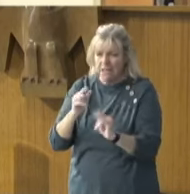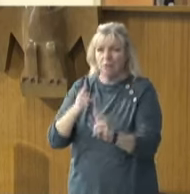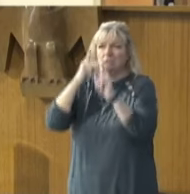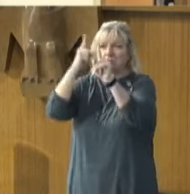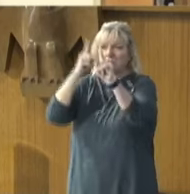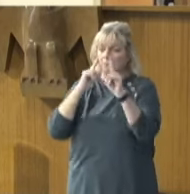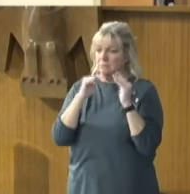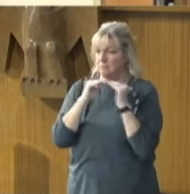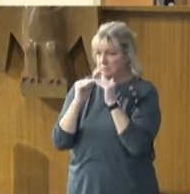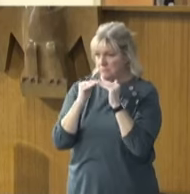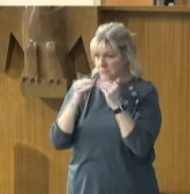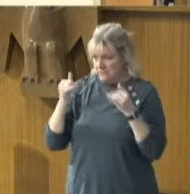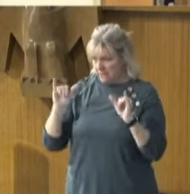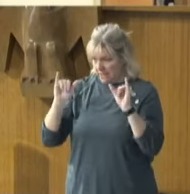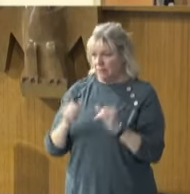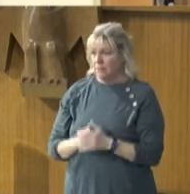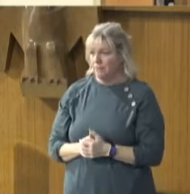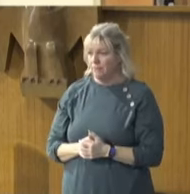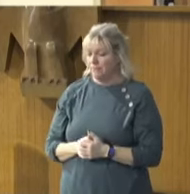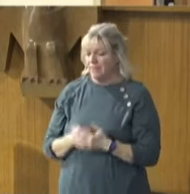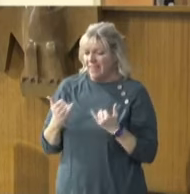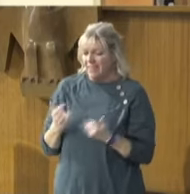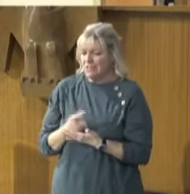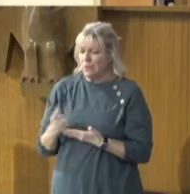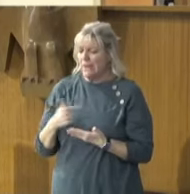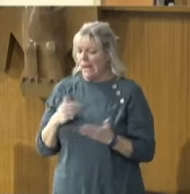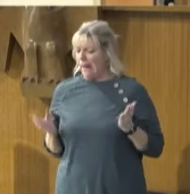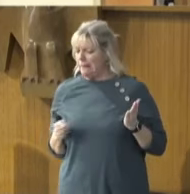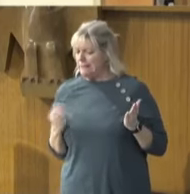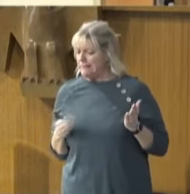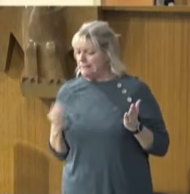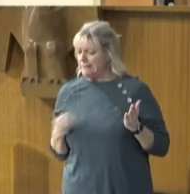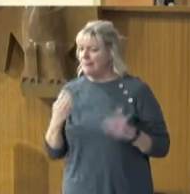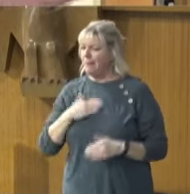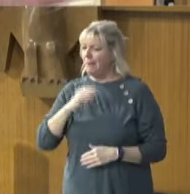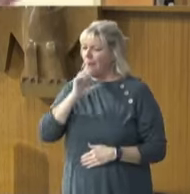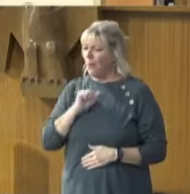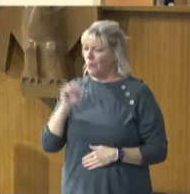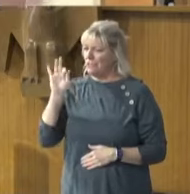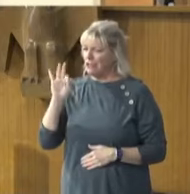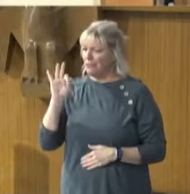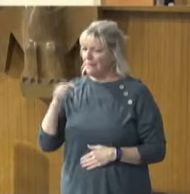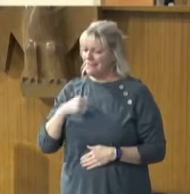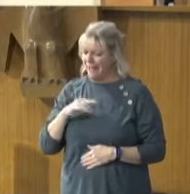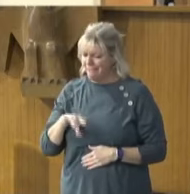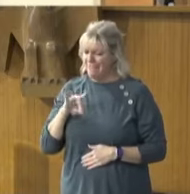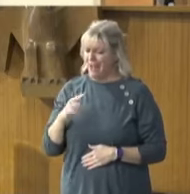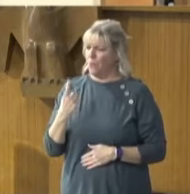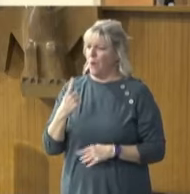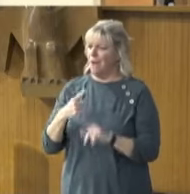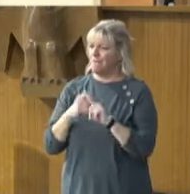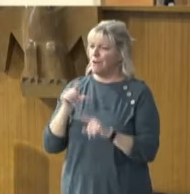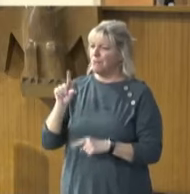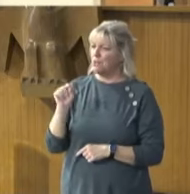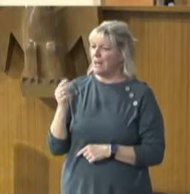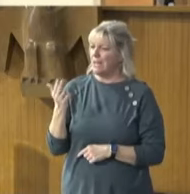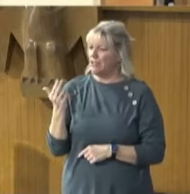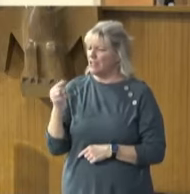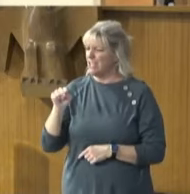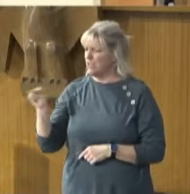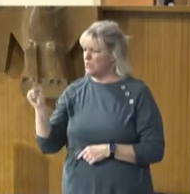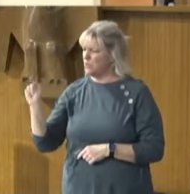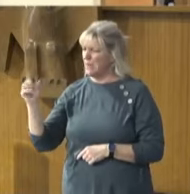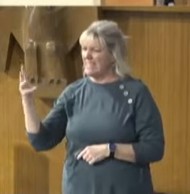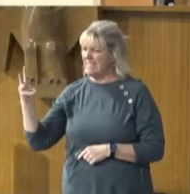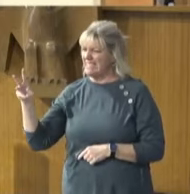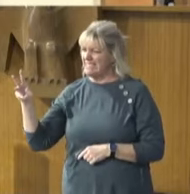I was going through some of my old sermons this week, and I found one that I had preached at a church I worked at from 2013 to 2016